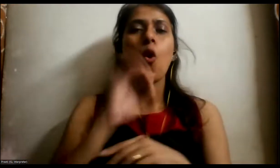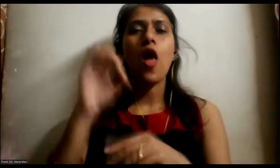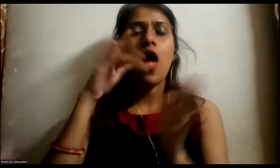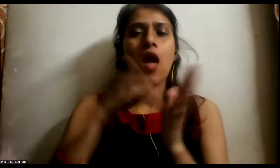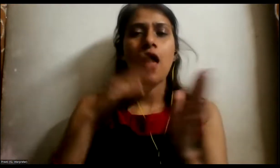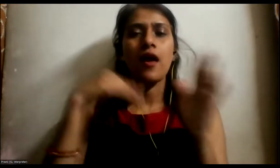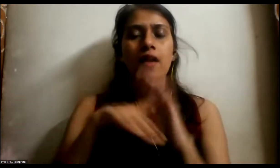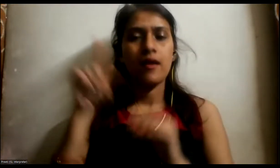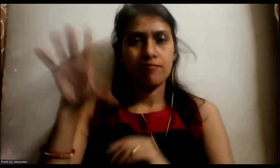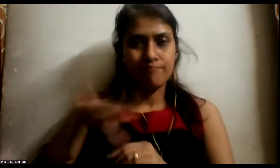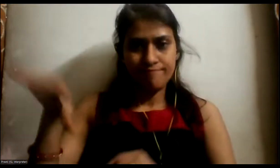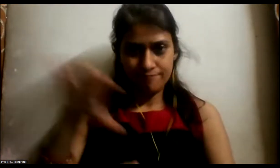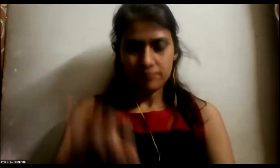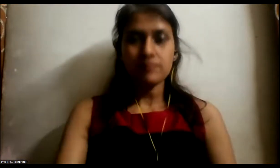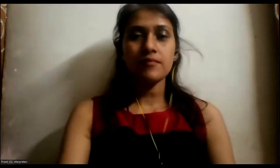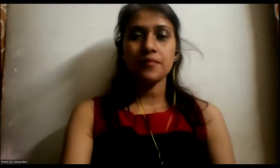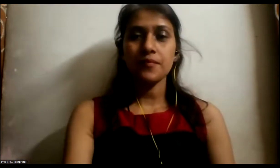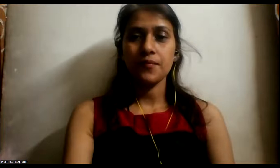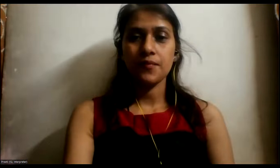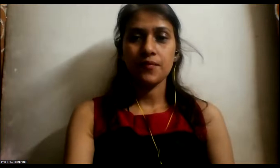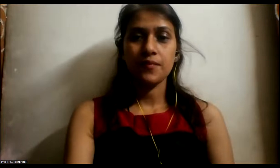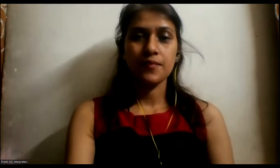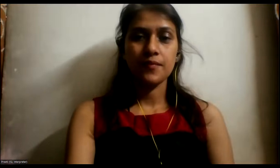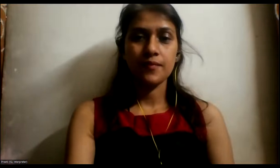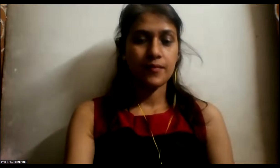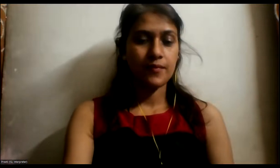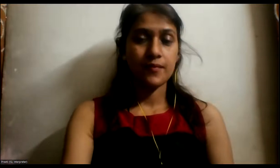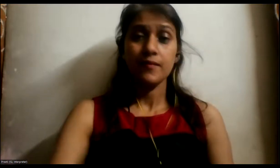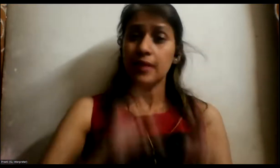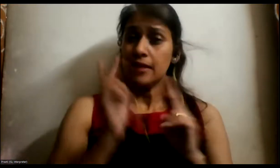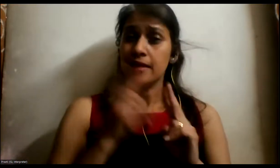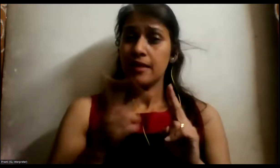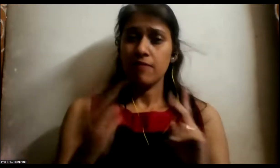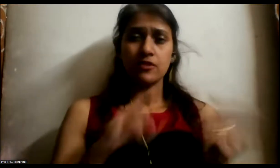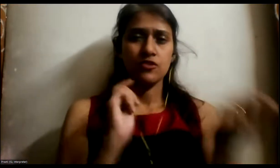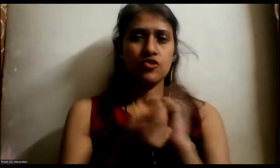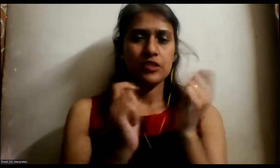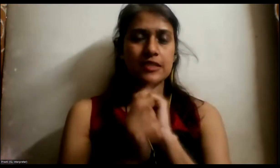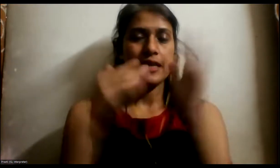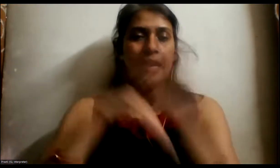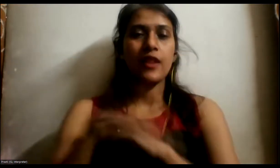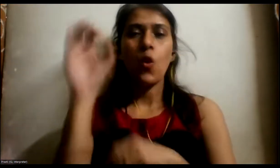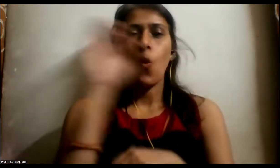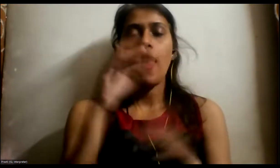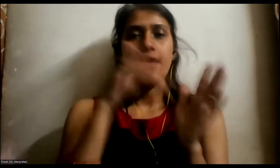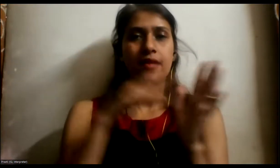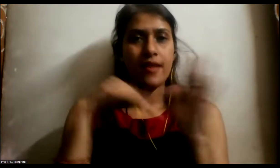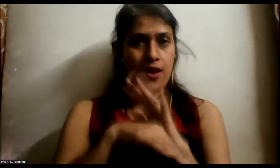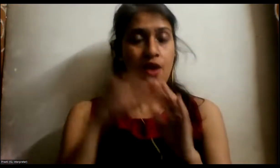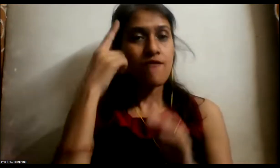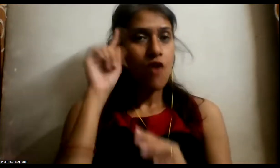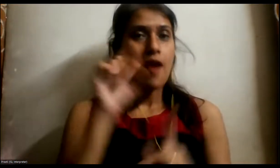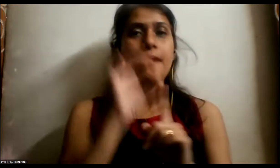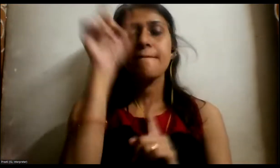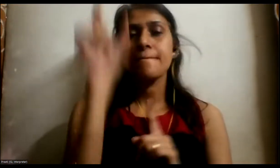the civil society. Under her leadership, many groundbreaking changes have happened in Odisha for the persons